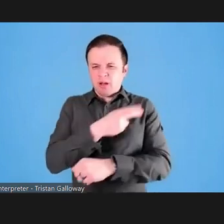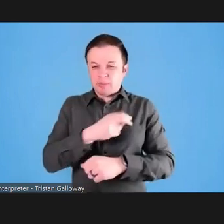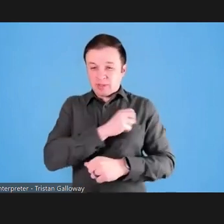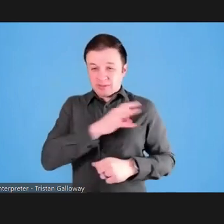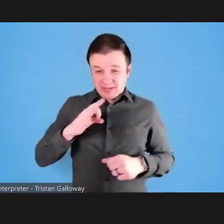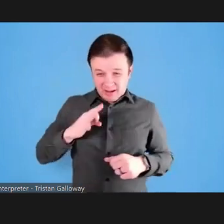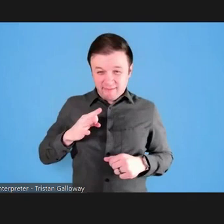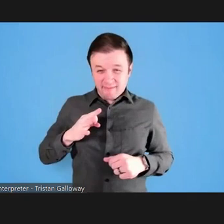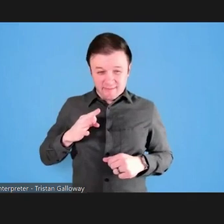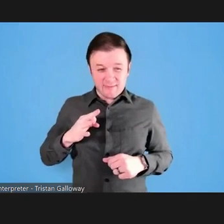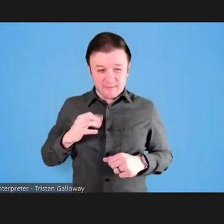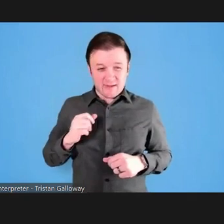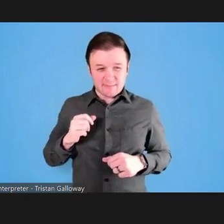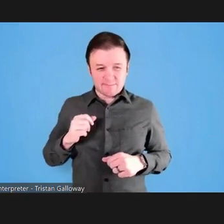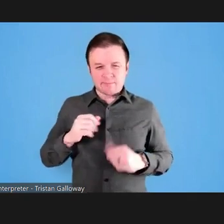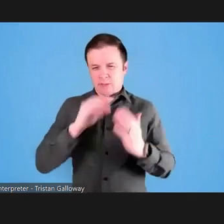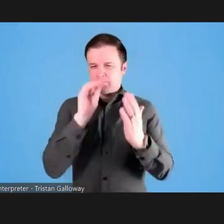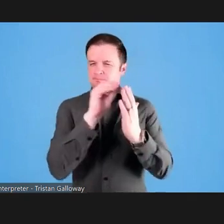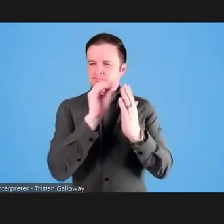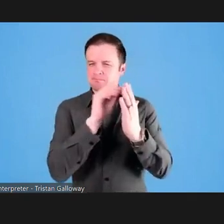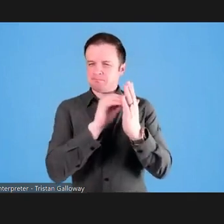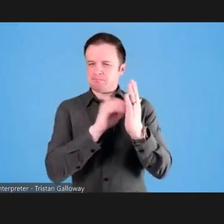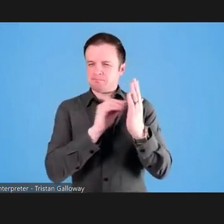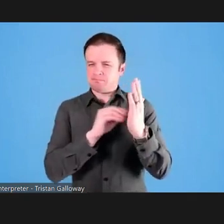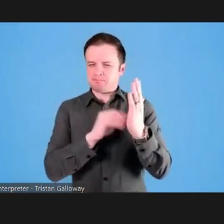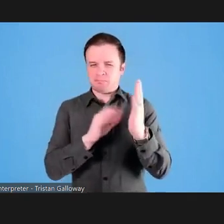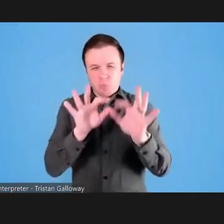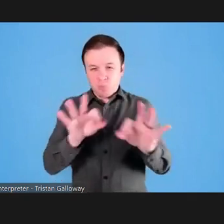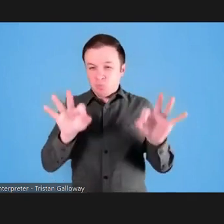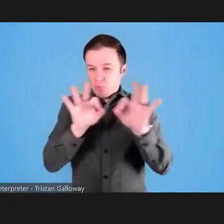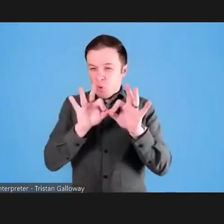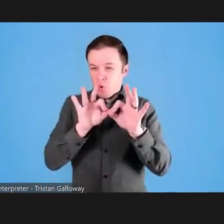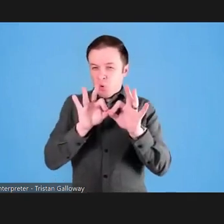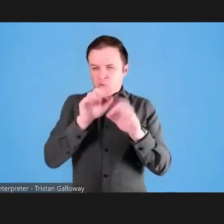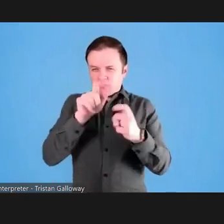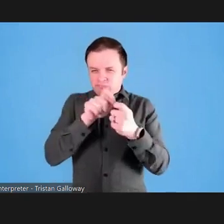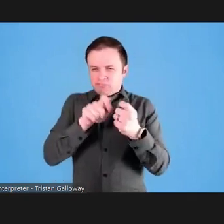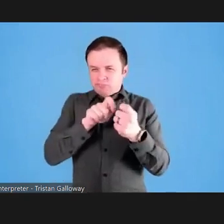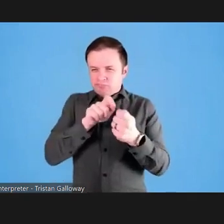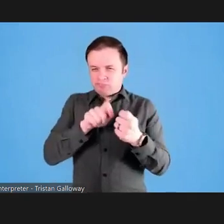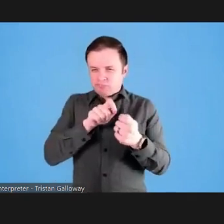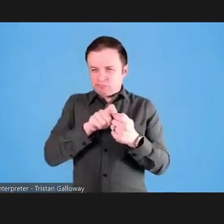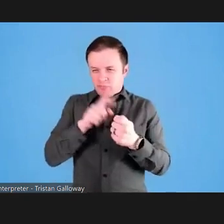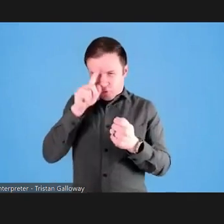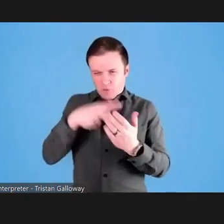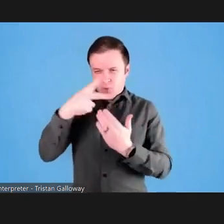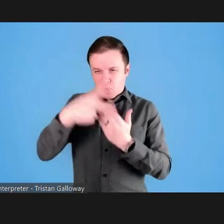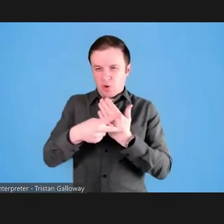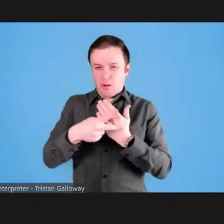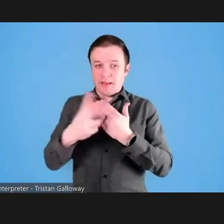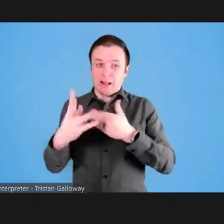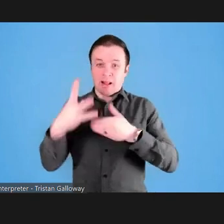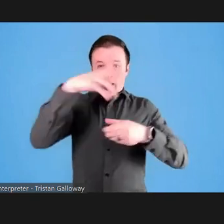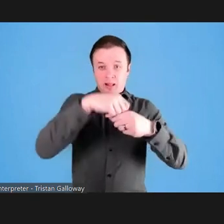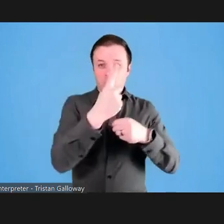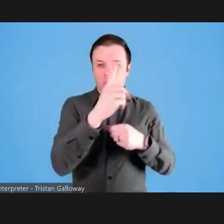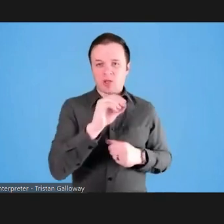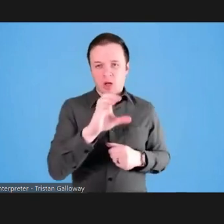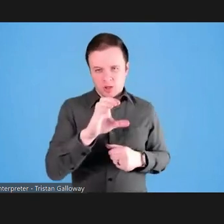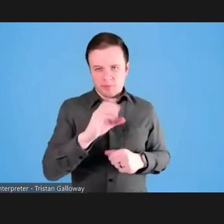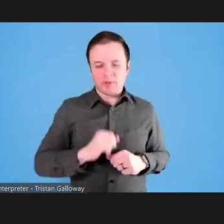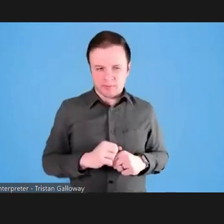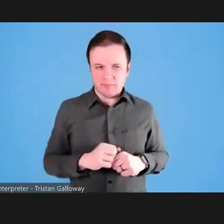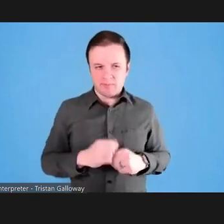by compiling and documenting all the important details about their program into one document. It contains many